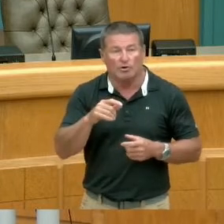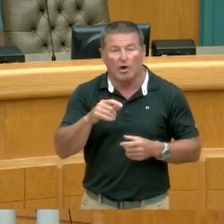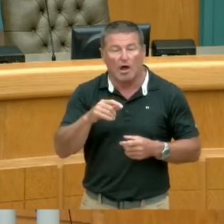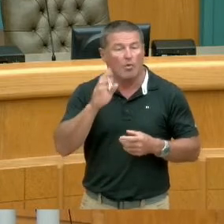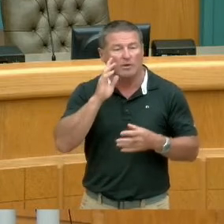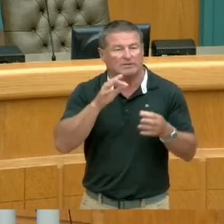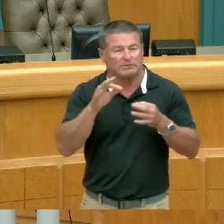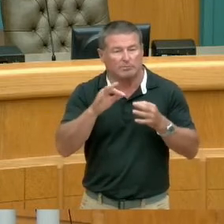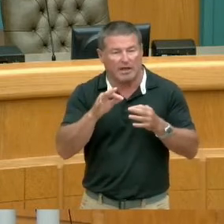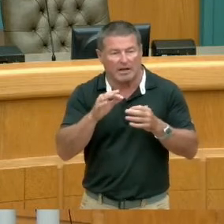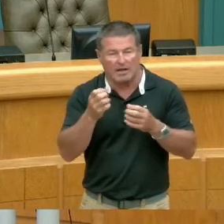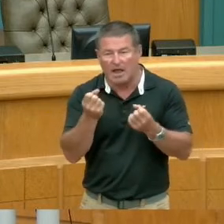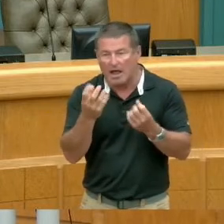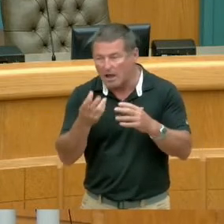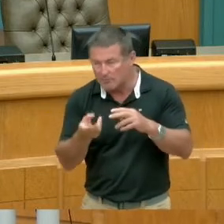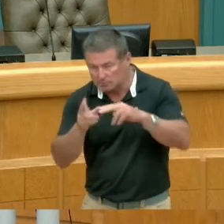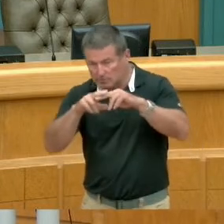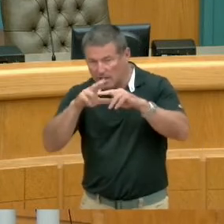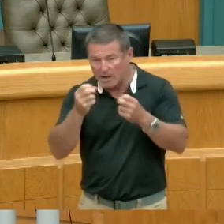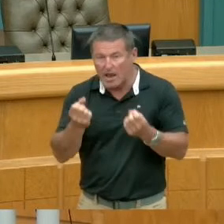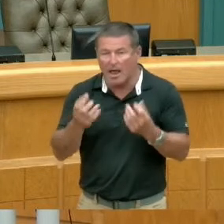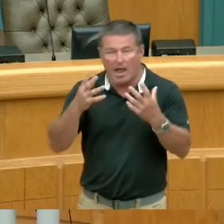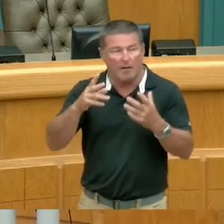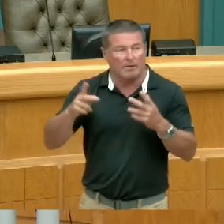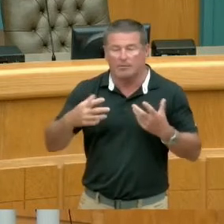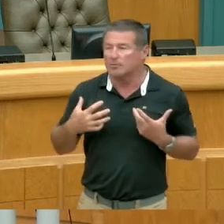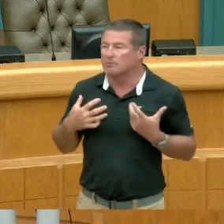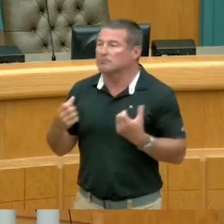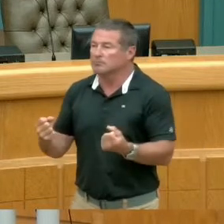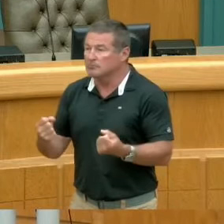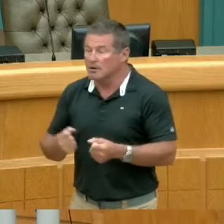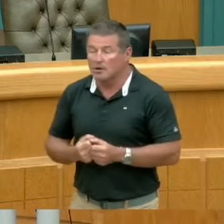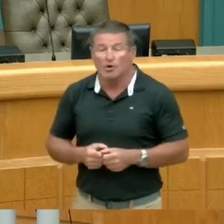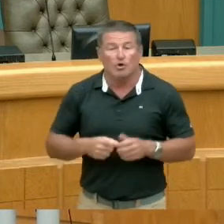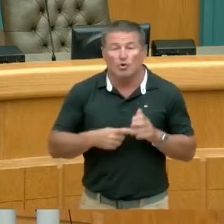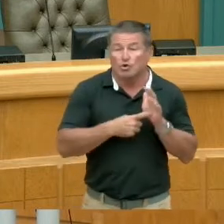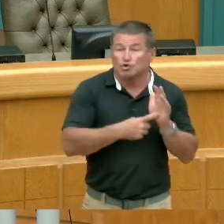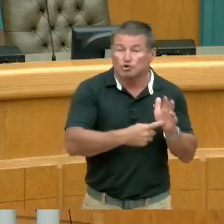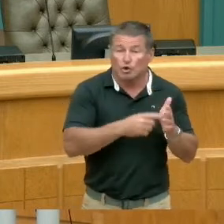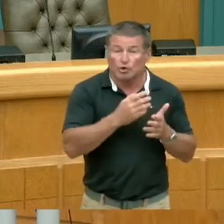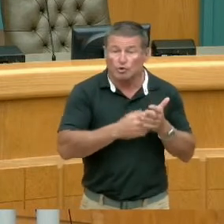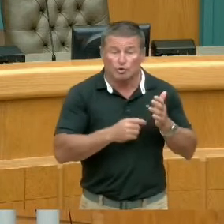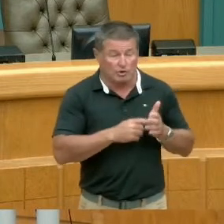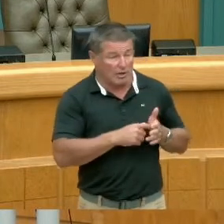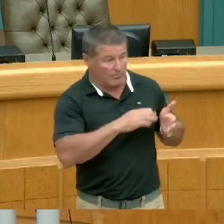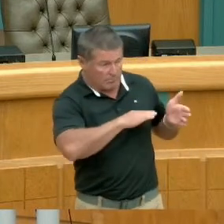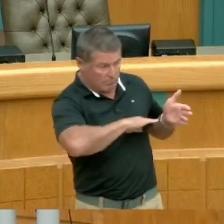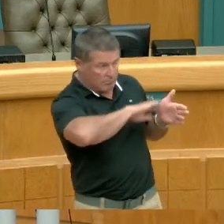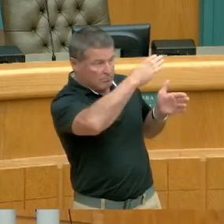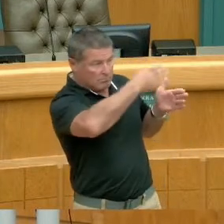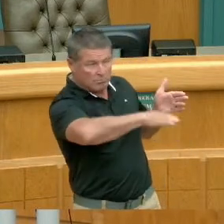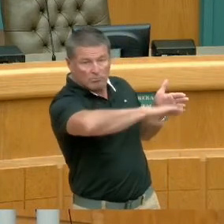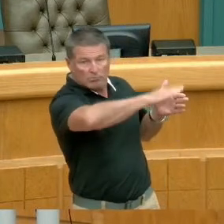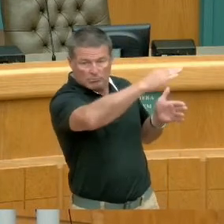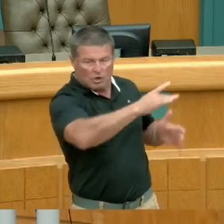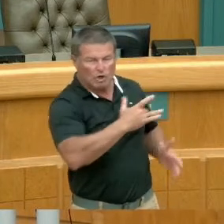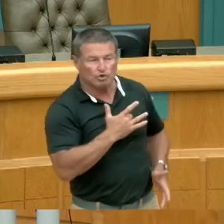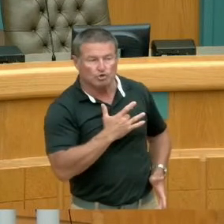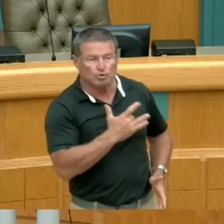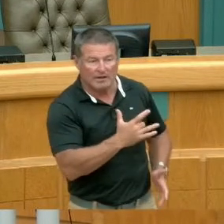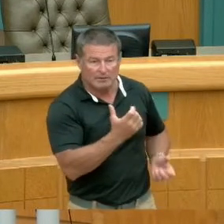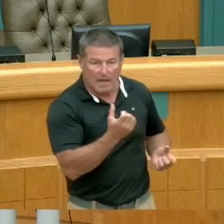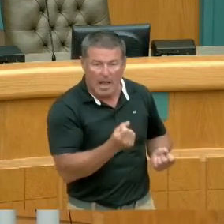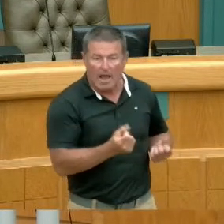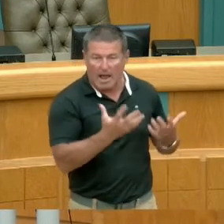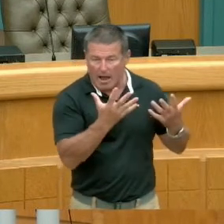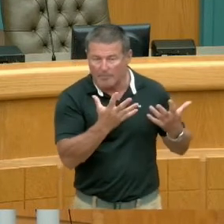cases and recovery rates for those that have had it. We'll also show you some trending analysis on number of cases